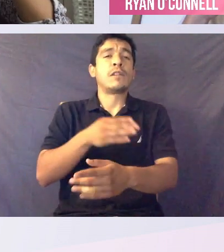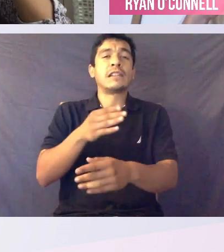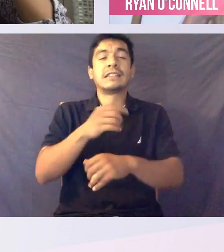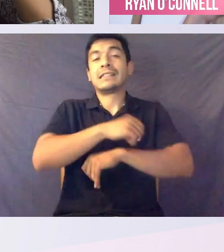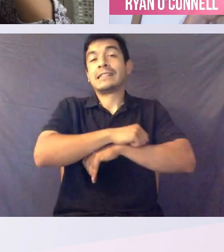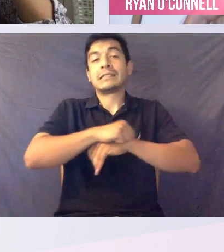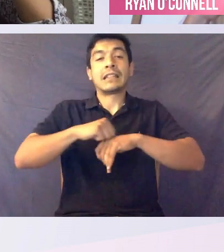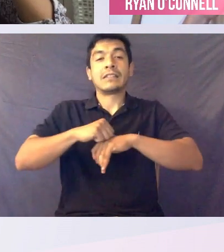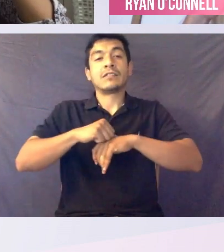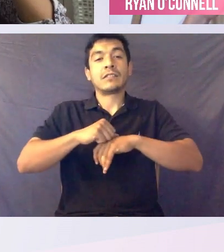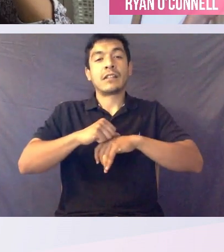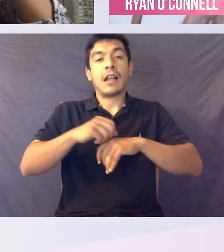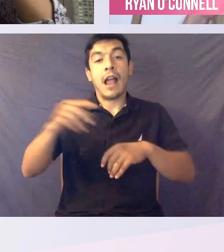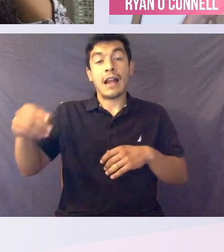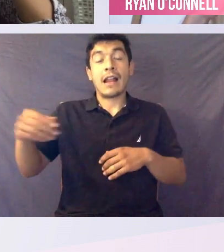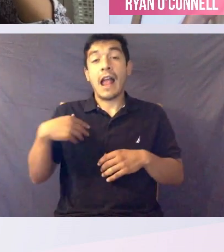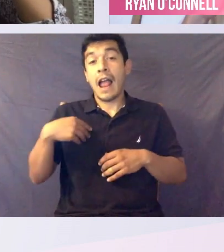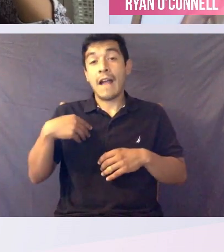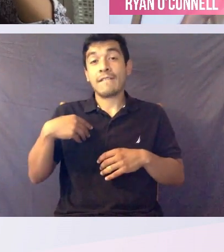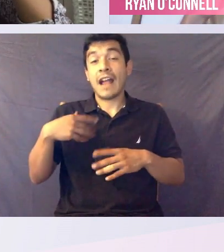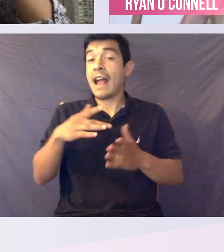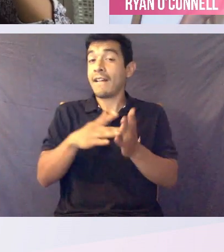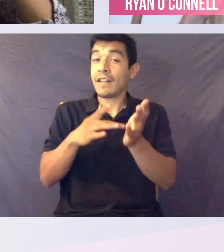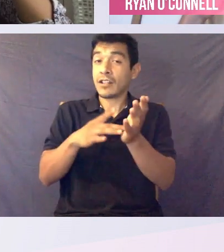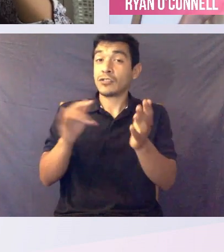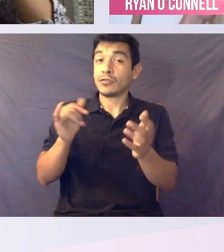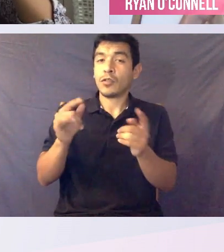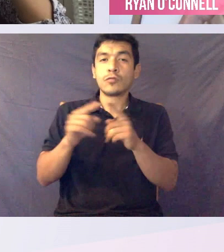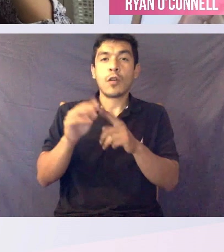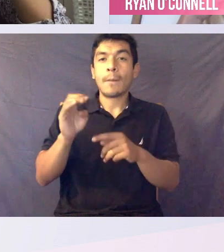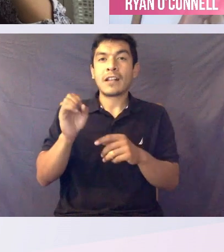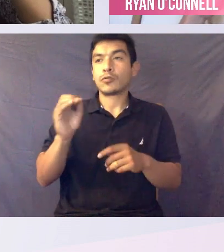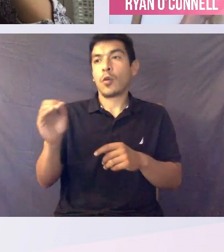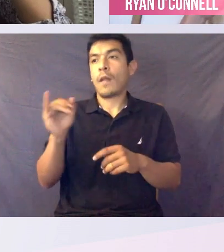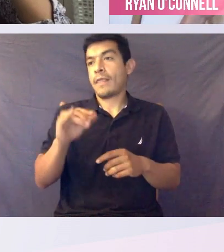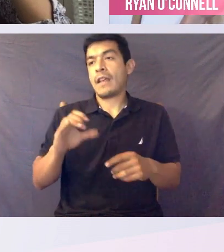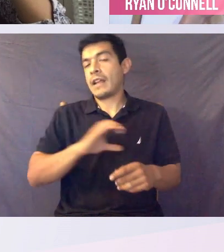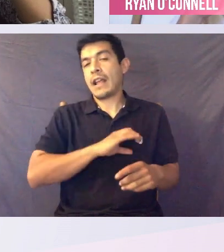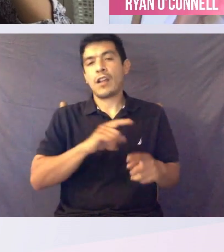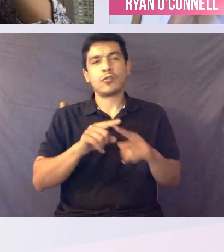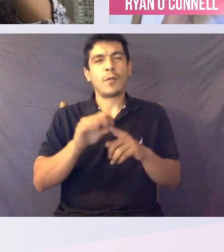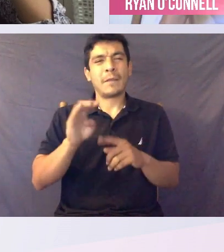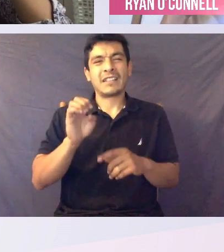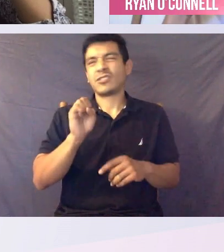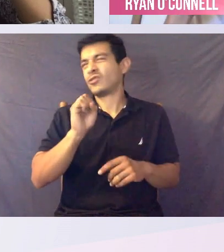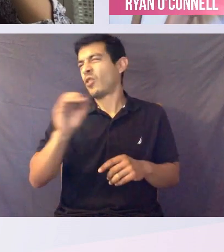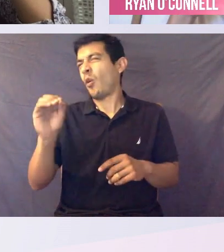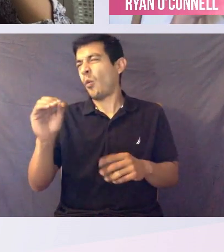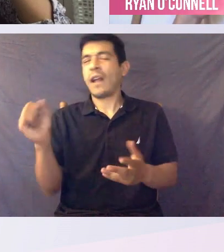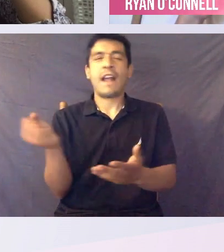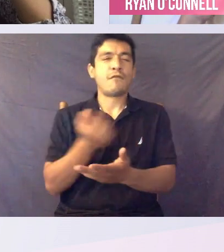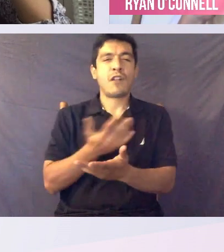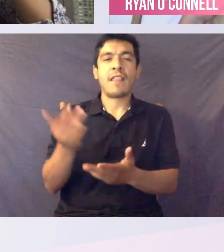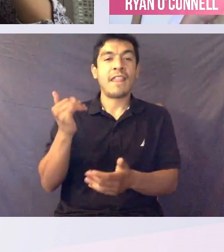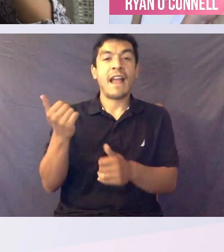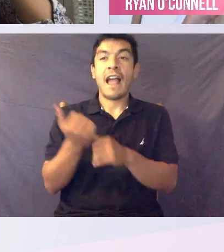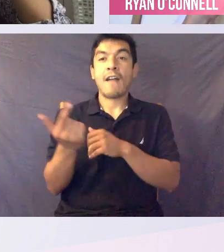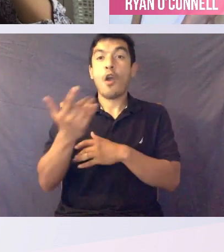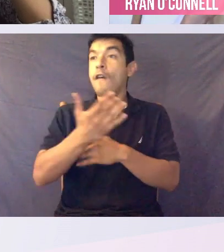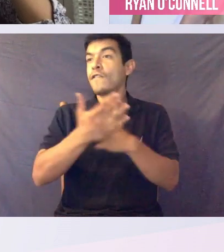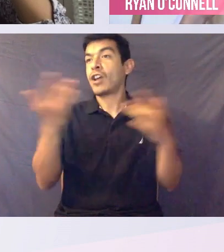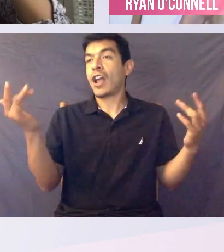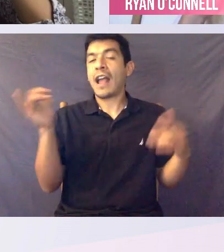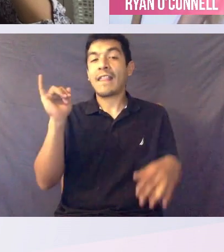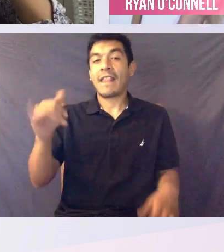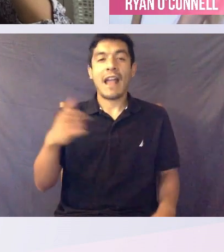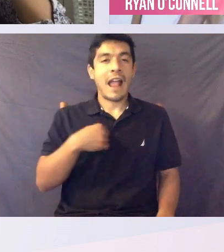pros to this too, was for to be so the character, to be so everything that everyone forgot that I was